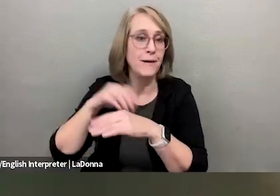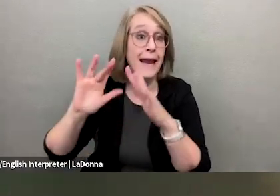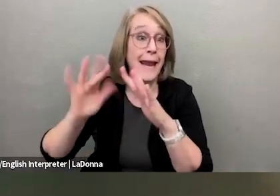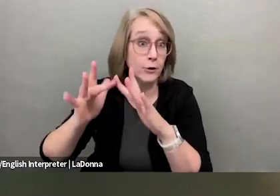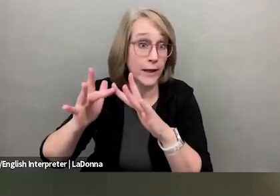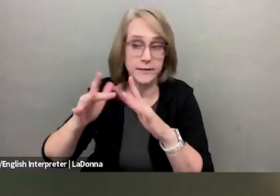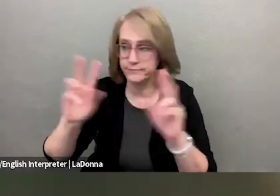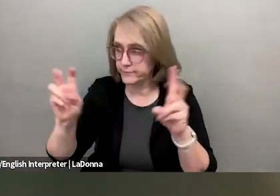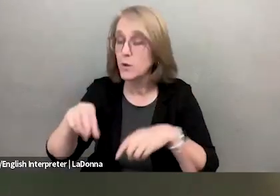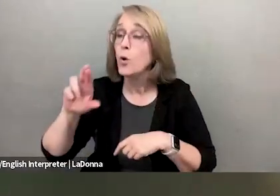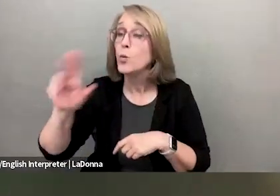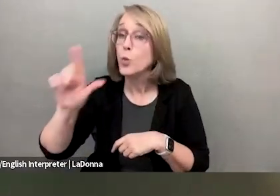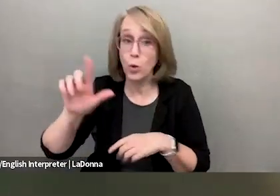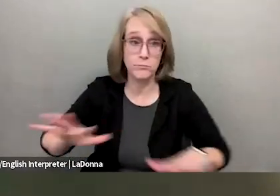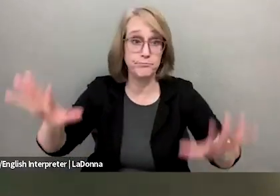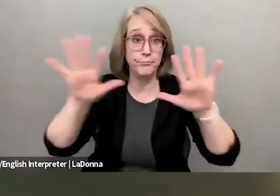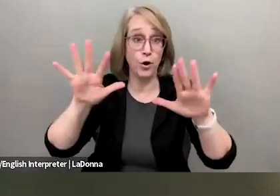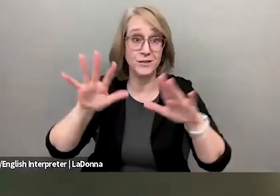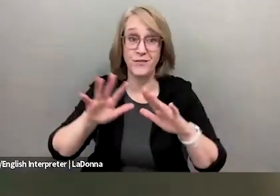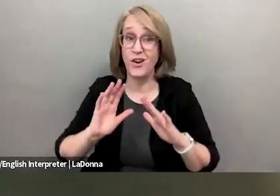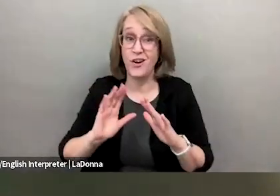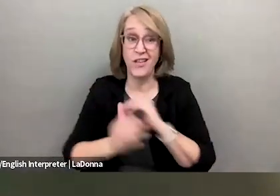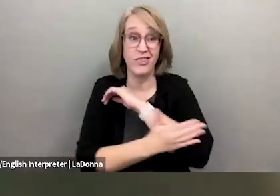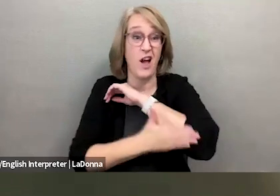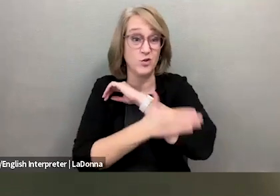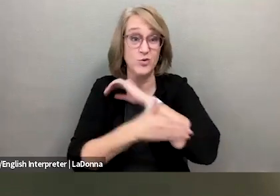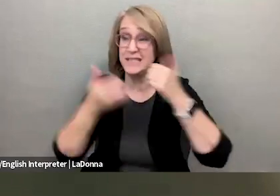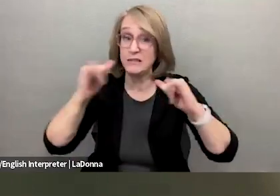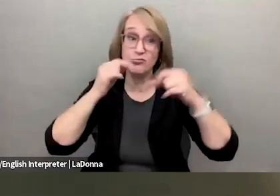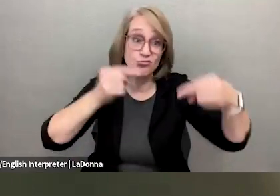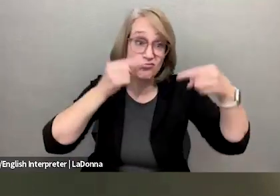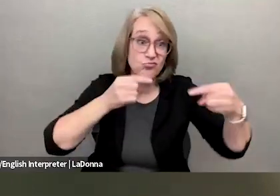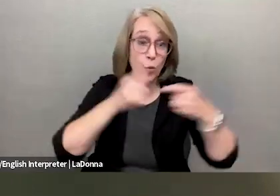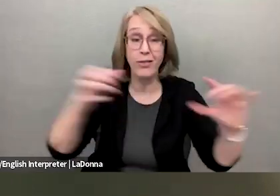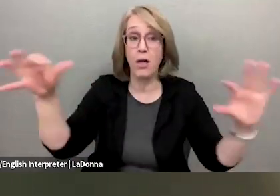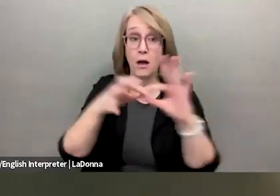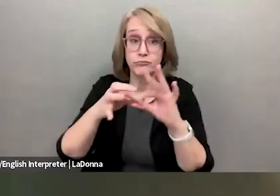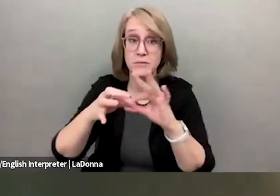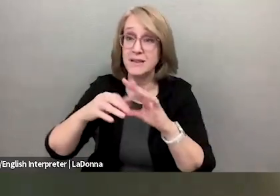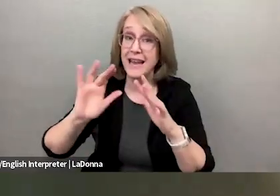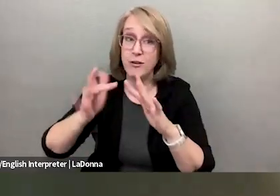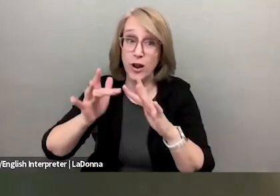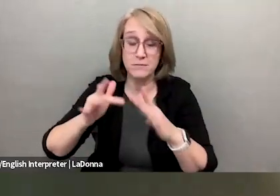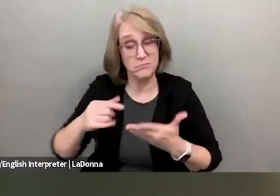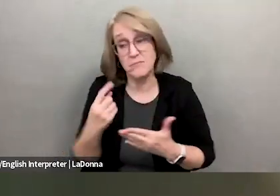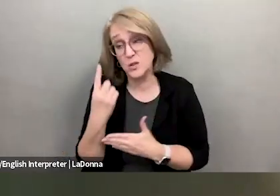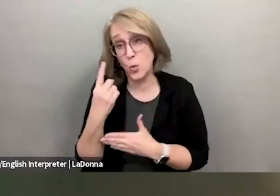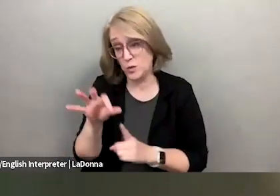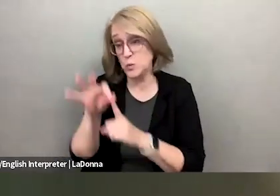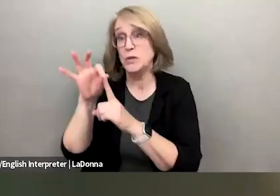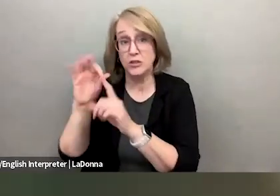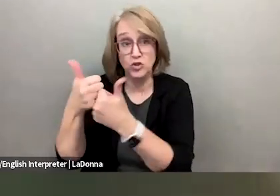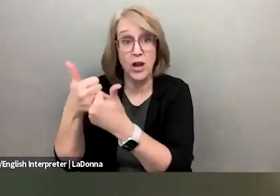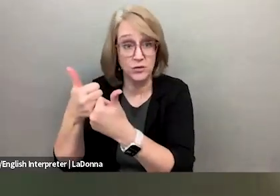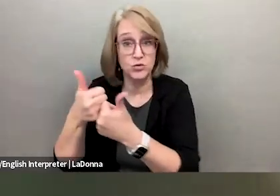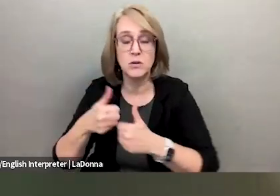that rural parts of this country really struggle with. And I think the more we think about that as a unique challenge, I think in the